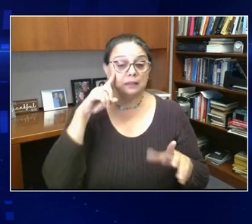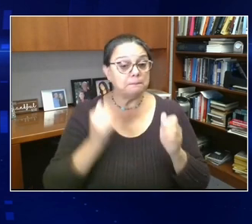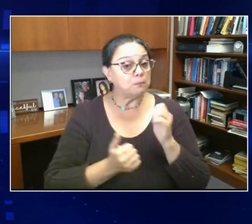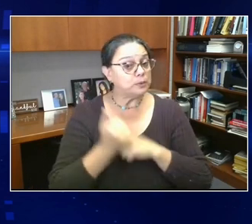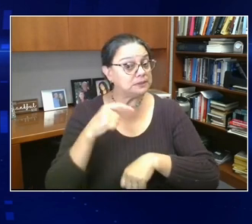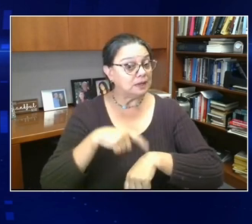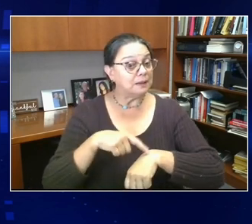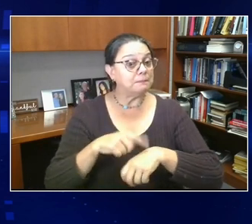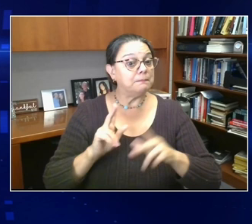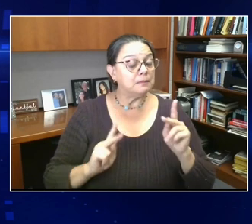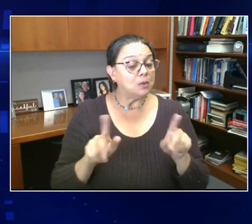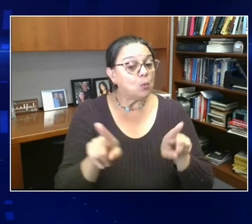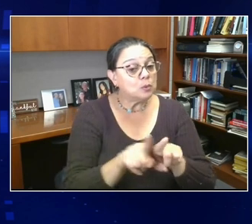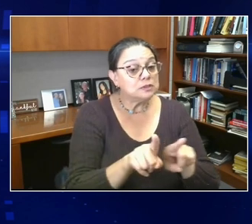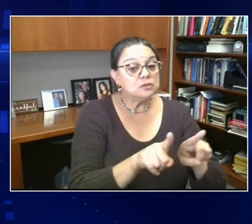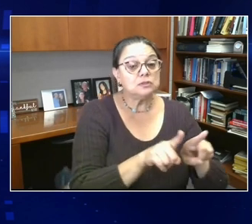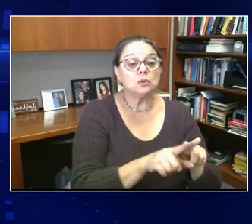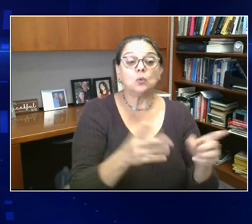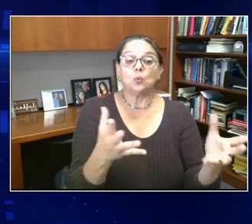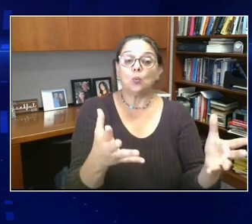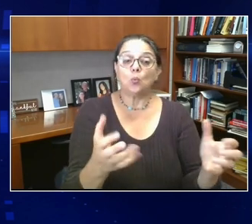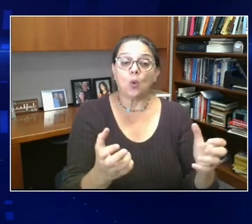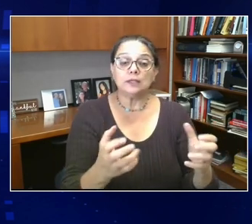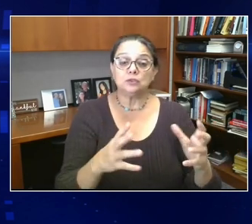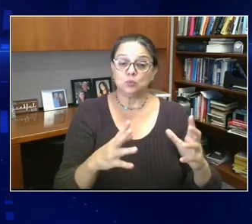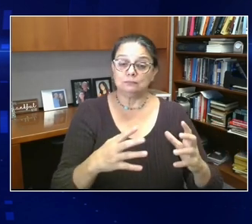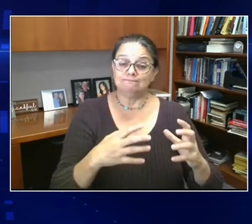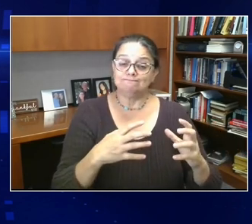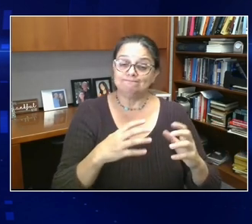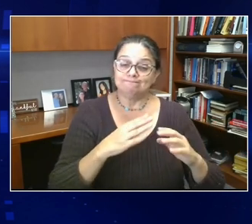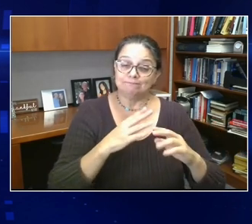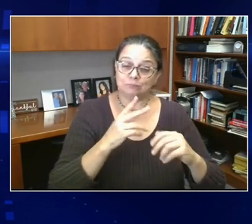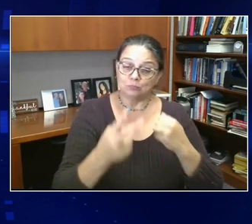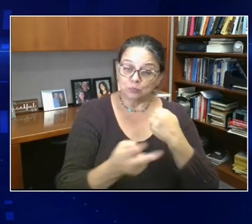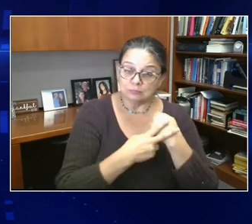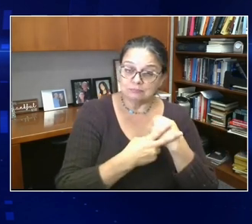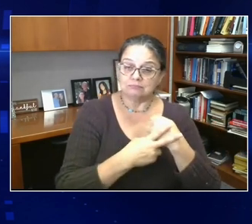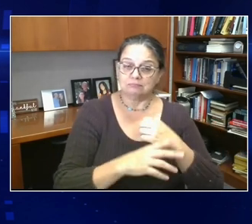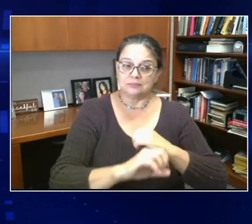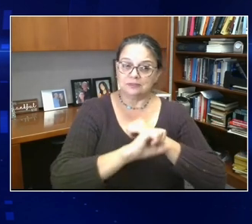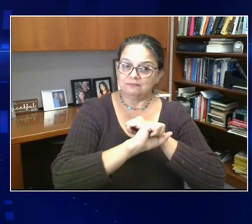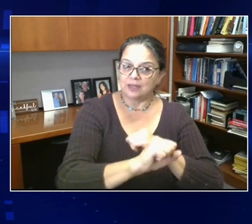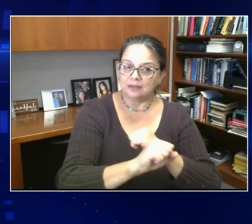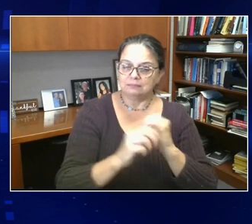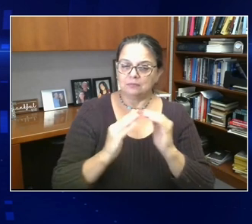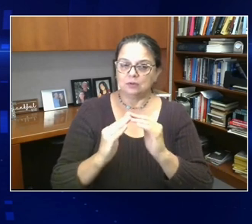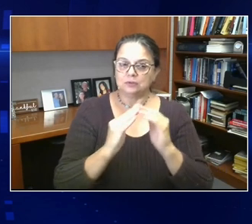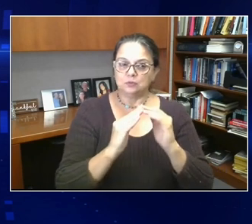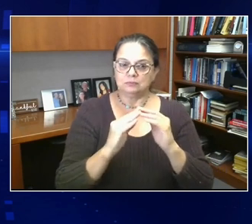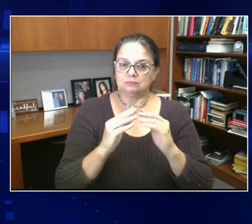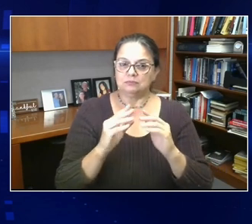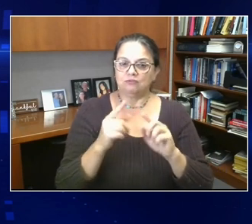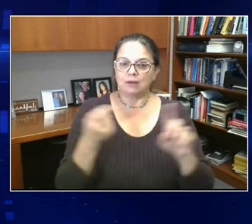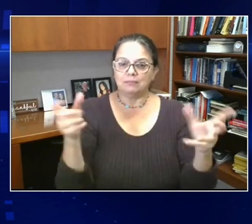And I believe that most of the time, we also desire to preserve and defend our